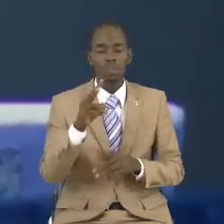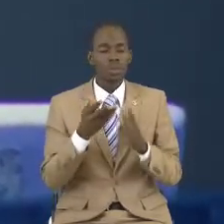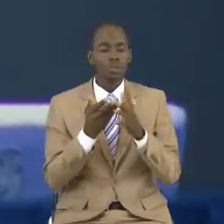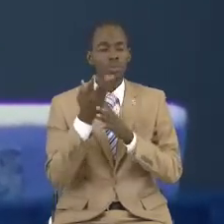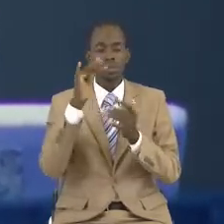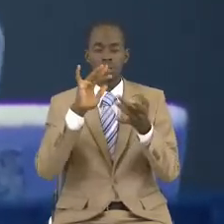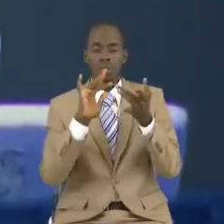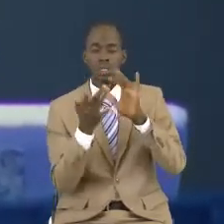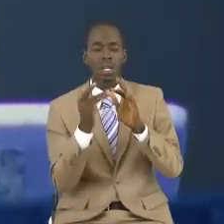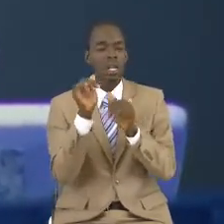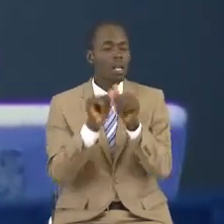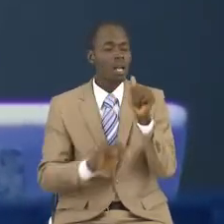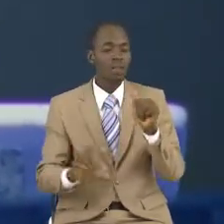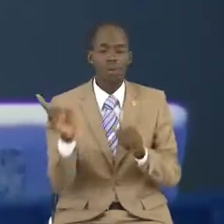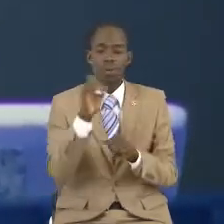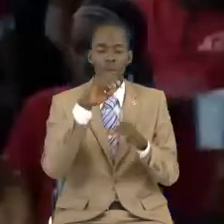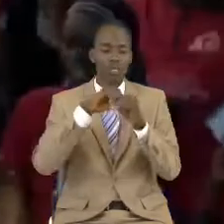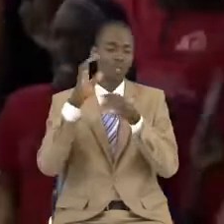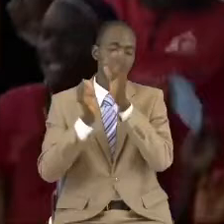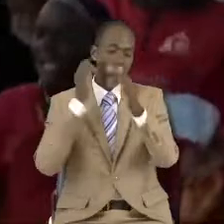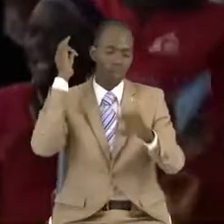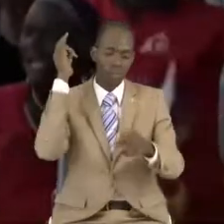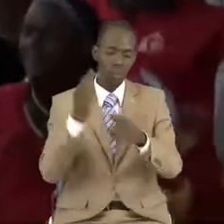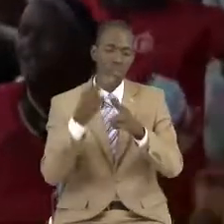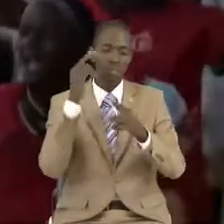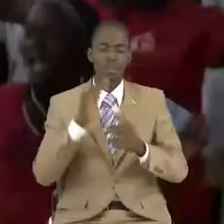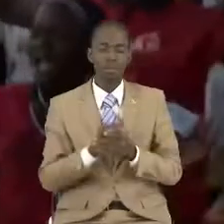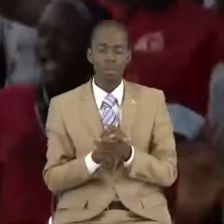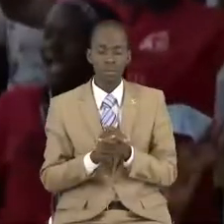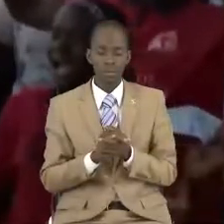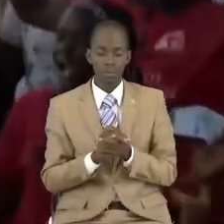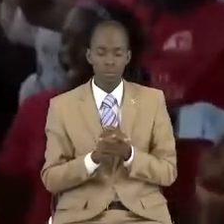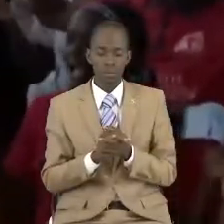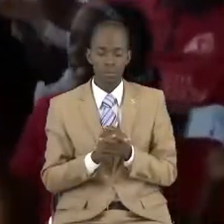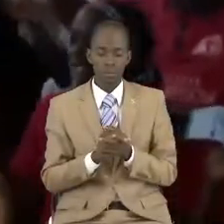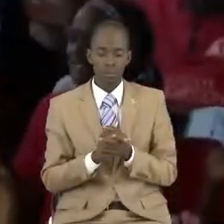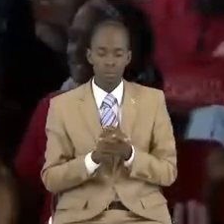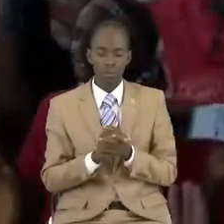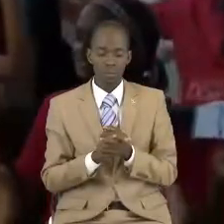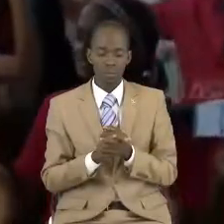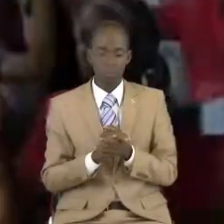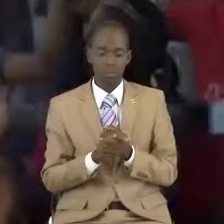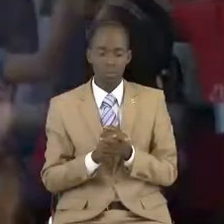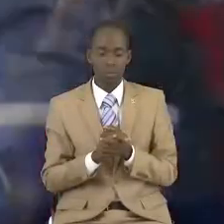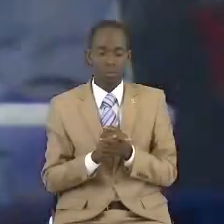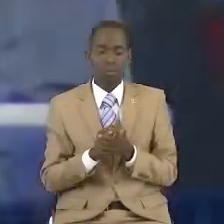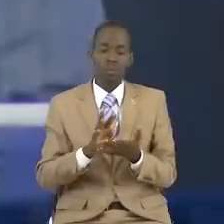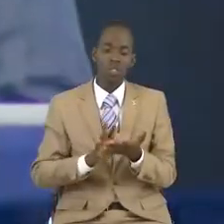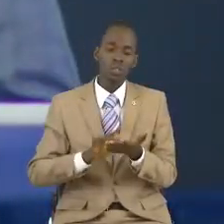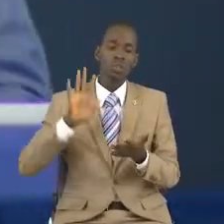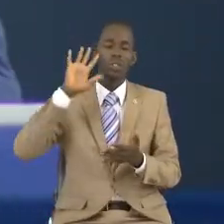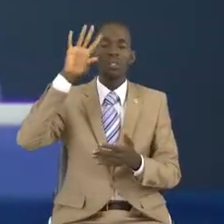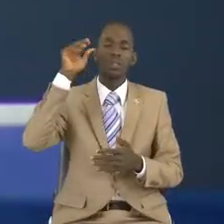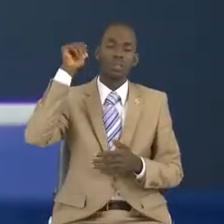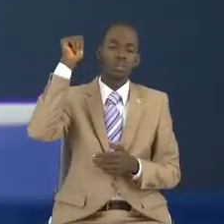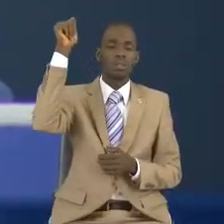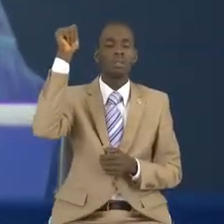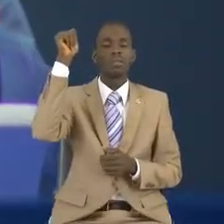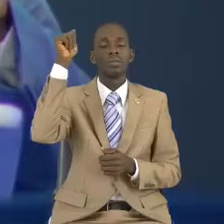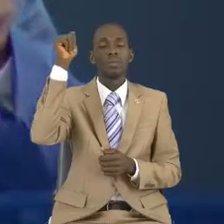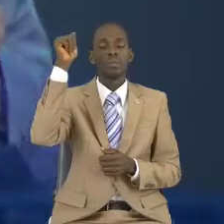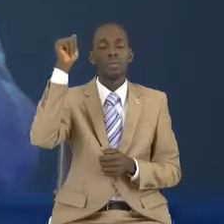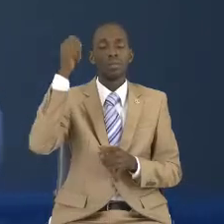everywhere in jesus name glorify yourself from